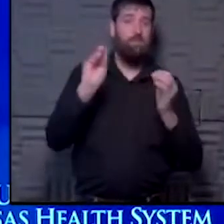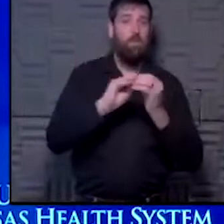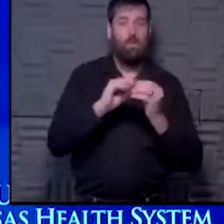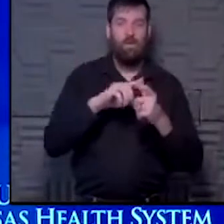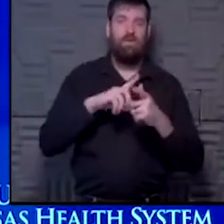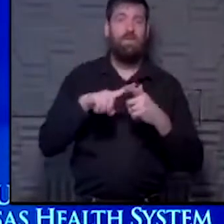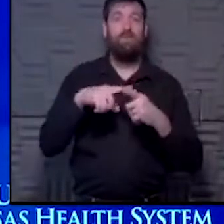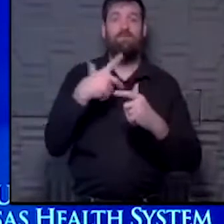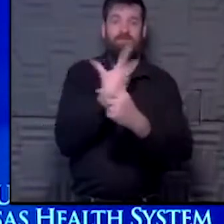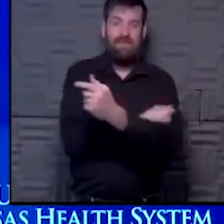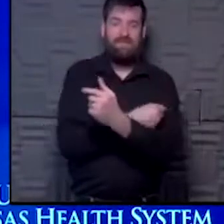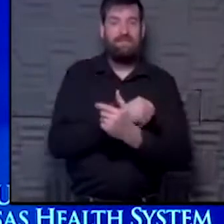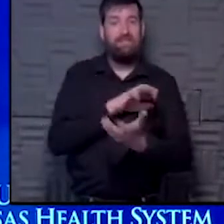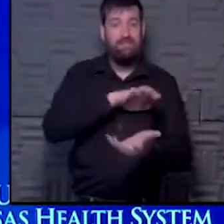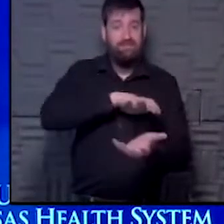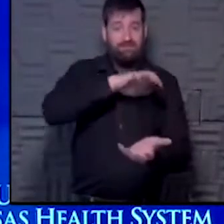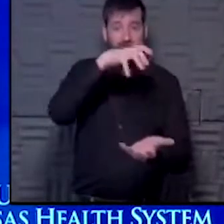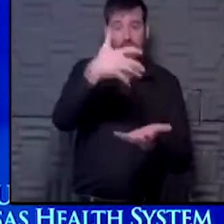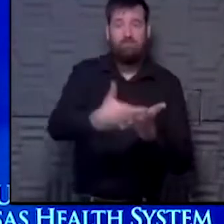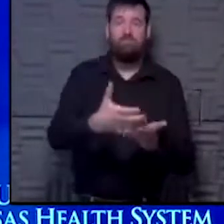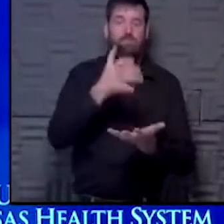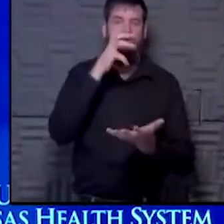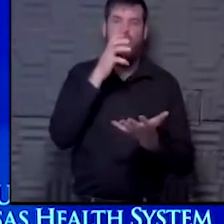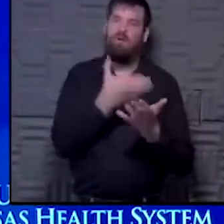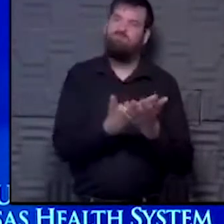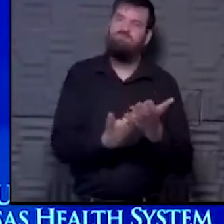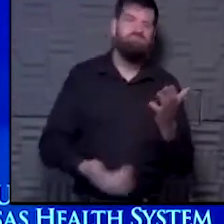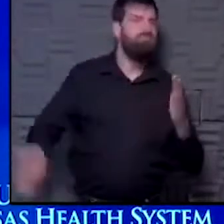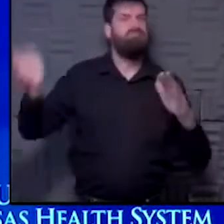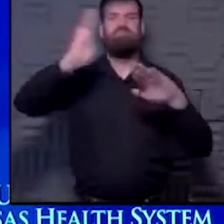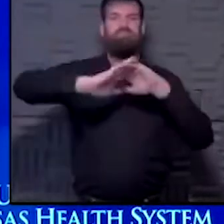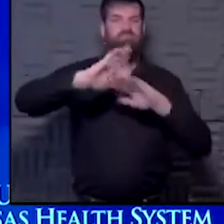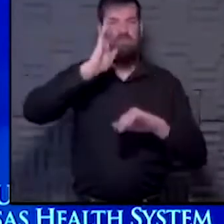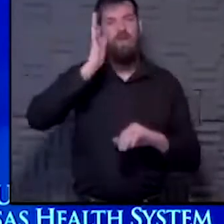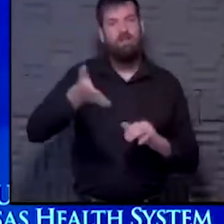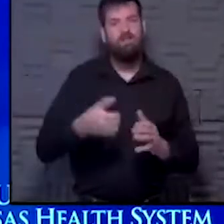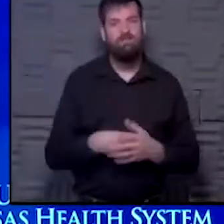vaccine supply, I really believe, is just going to escalate pretty rapidly.